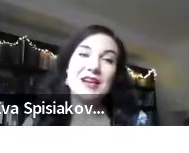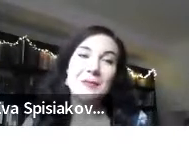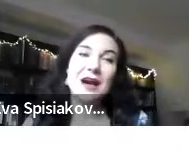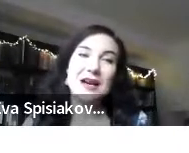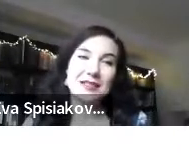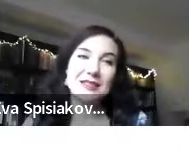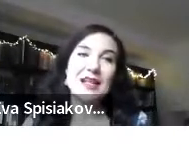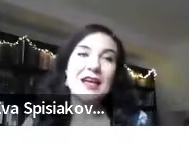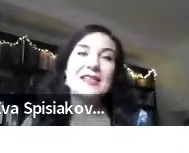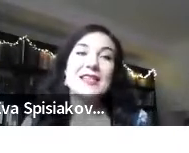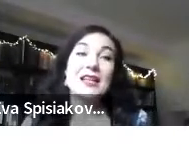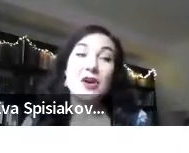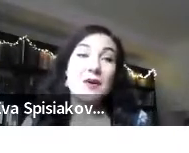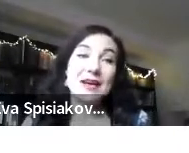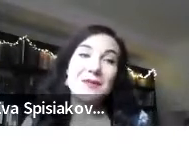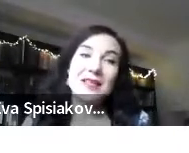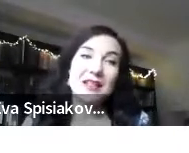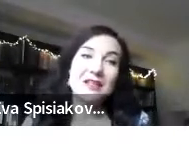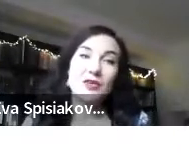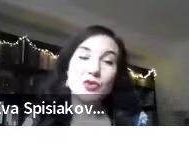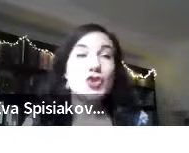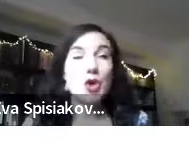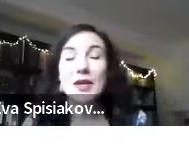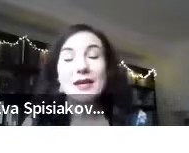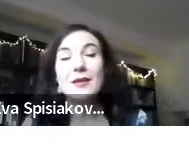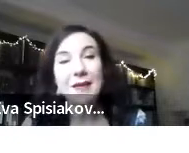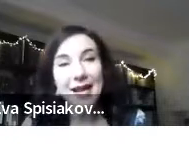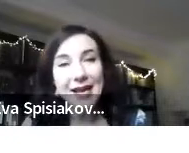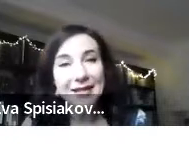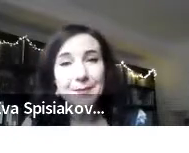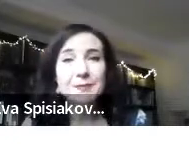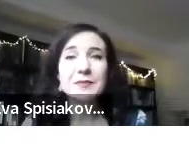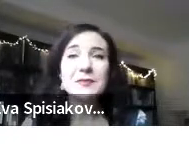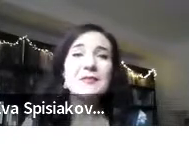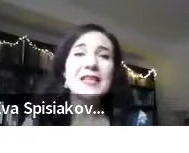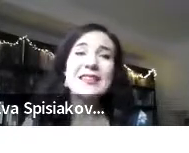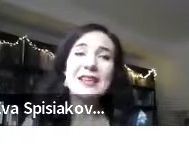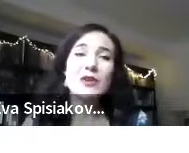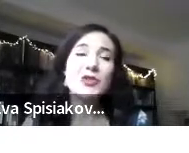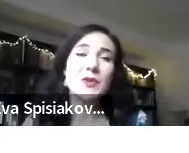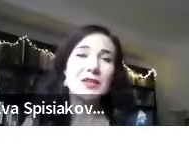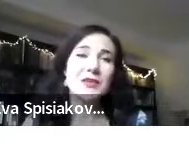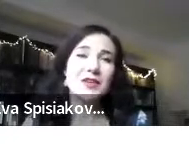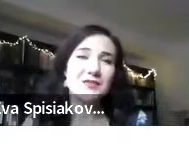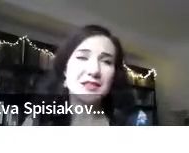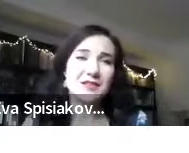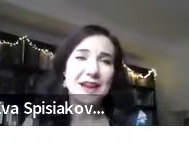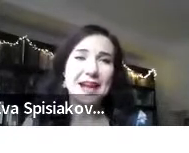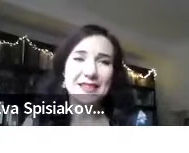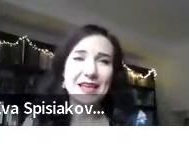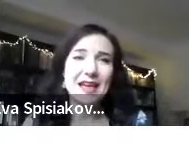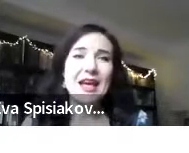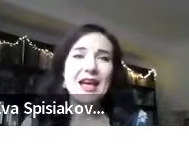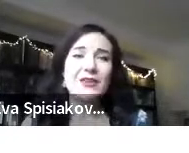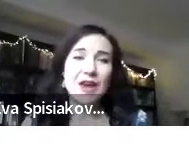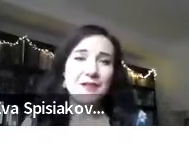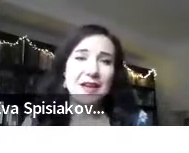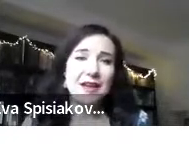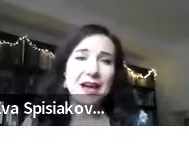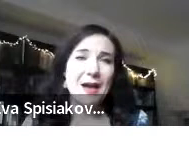the original Time article, saying no, asthma inhalers are not choking the planet. And they also include this very